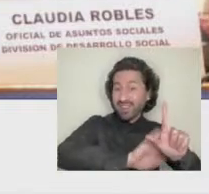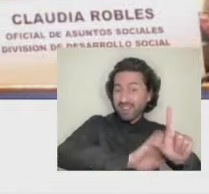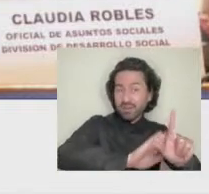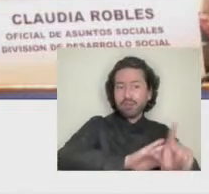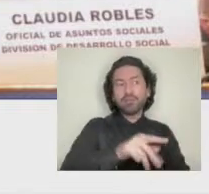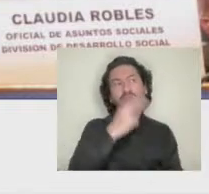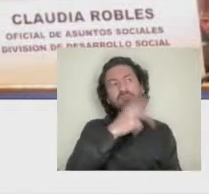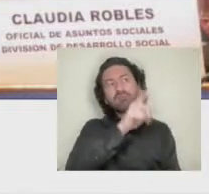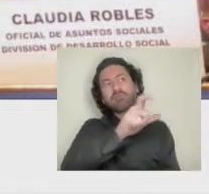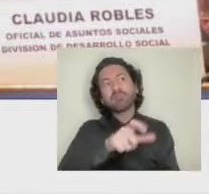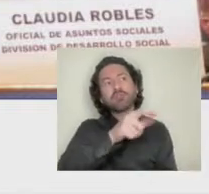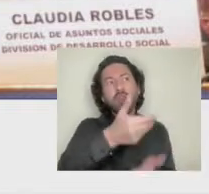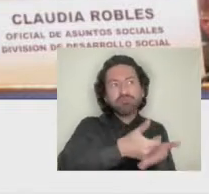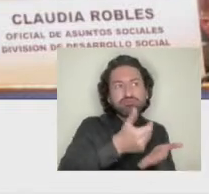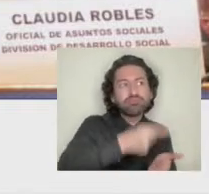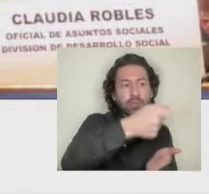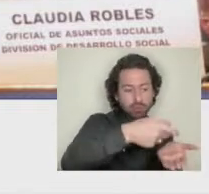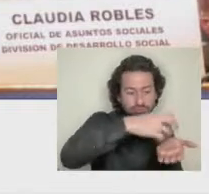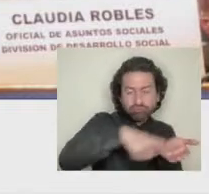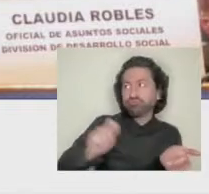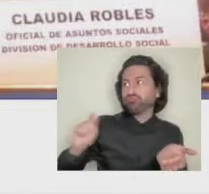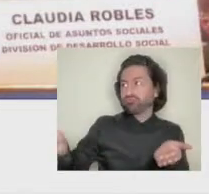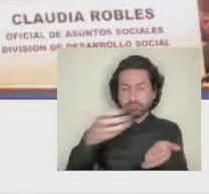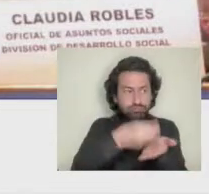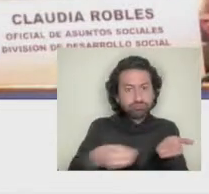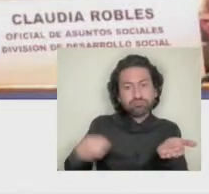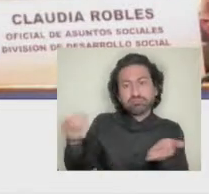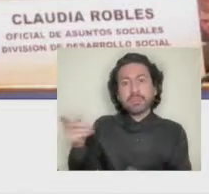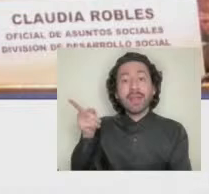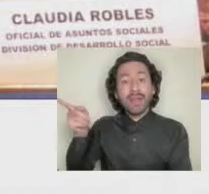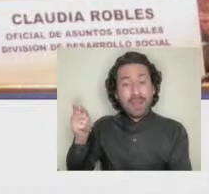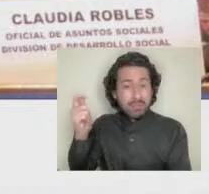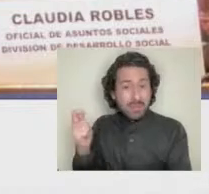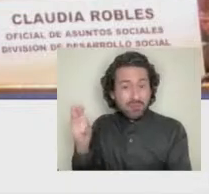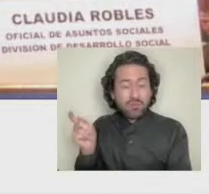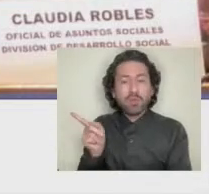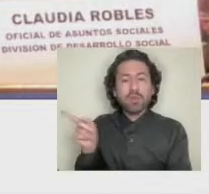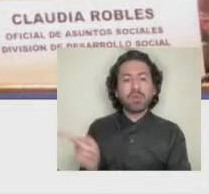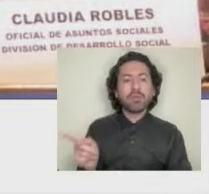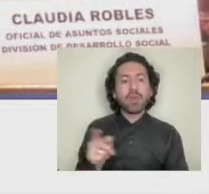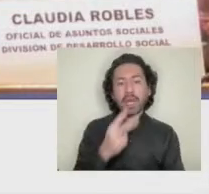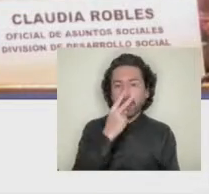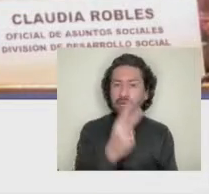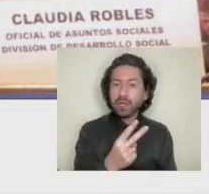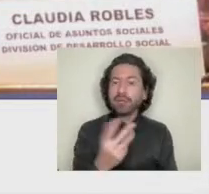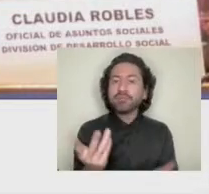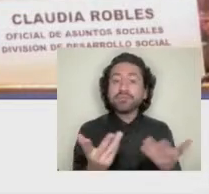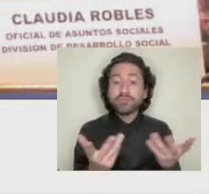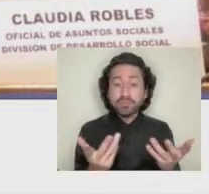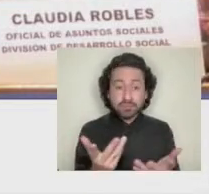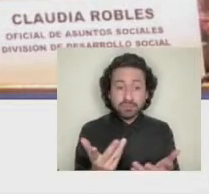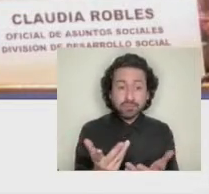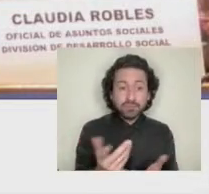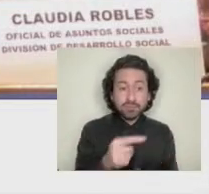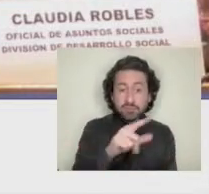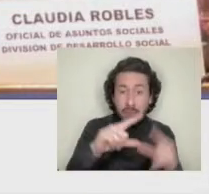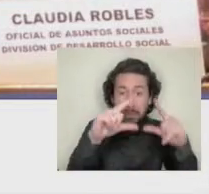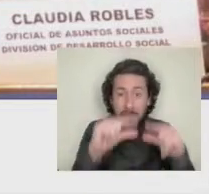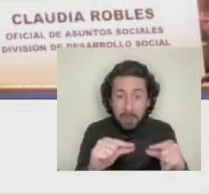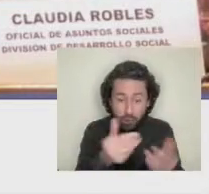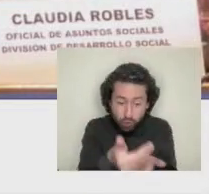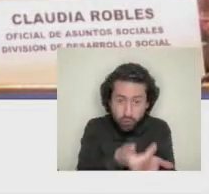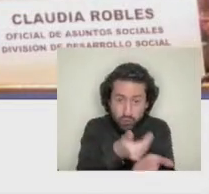of the working population that contributes to pension systems, the coverage of assets, we find that in